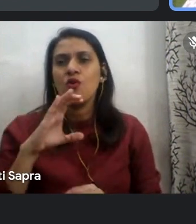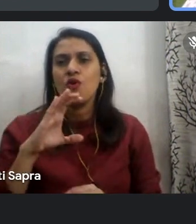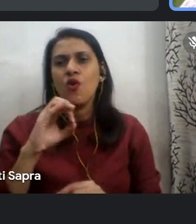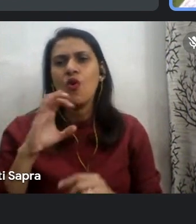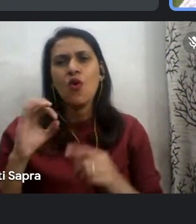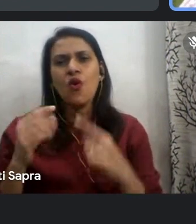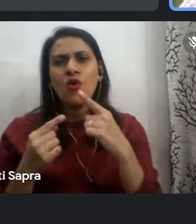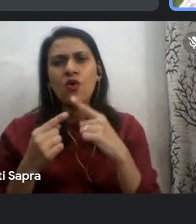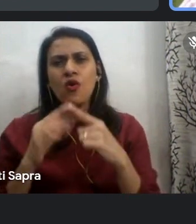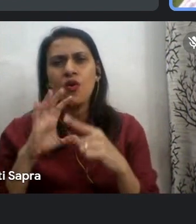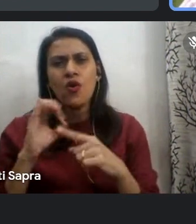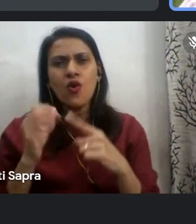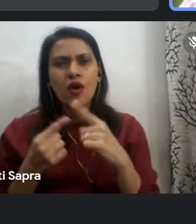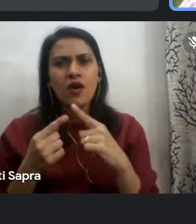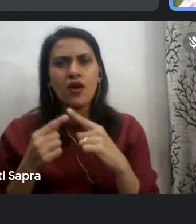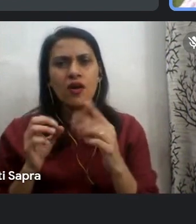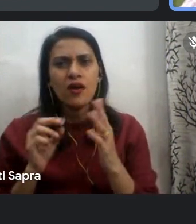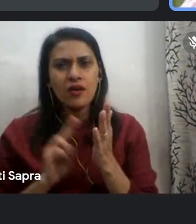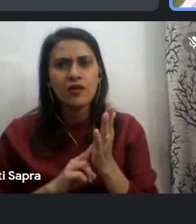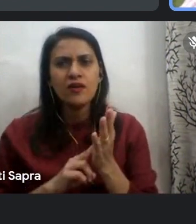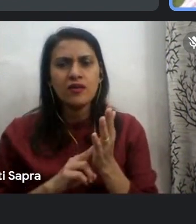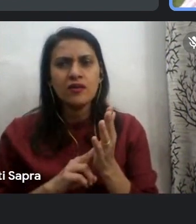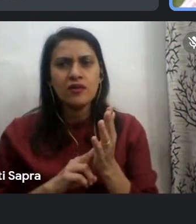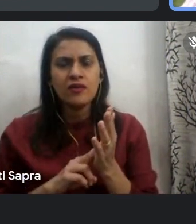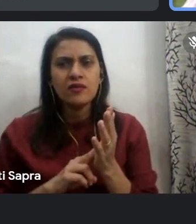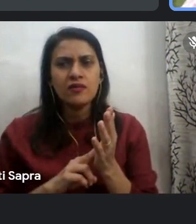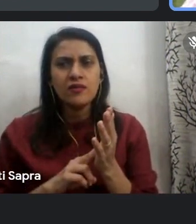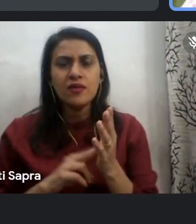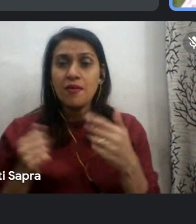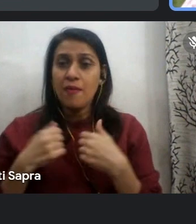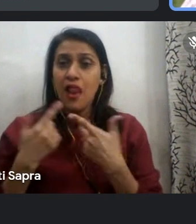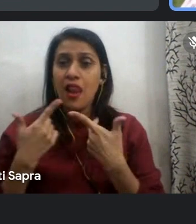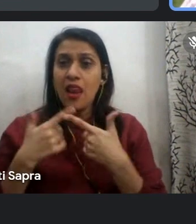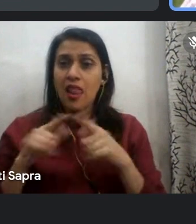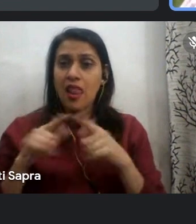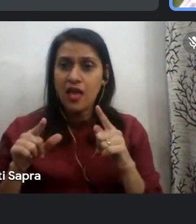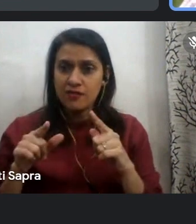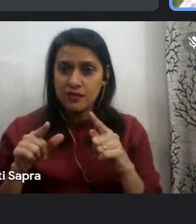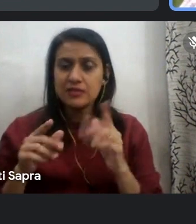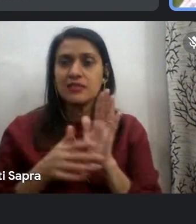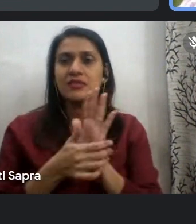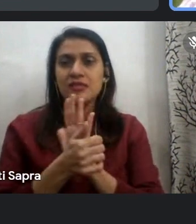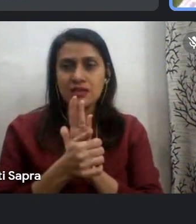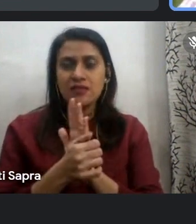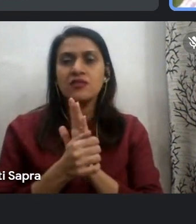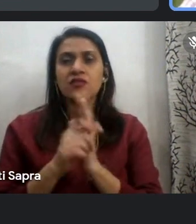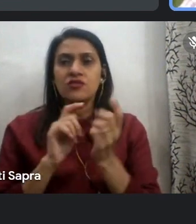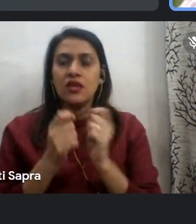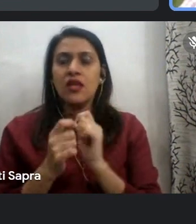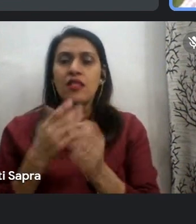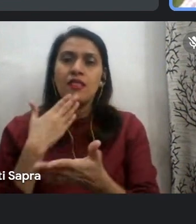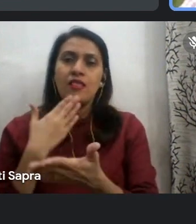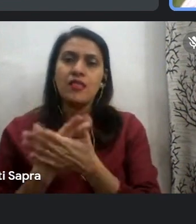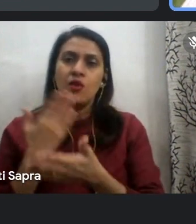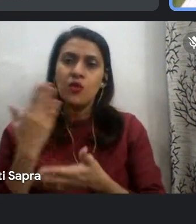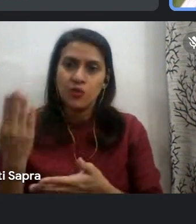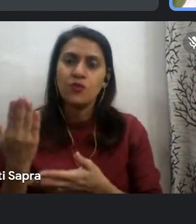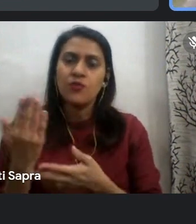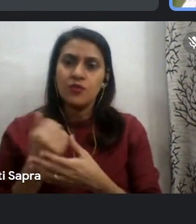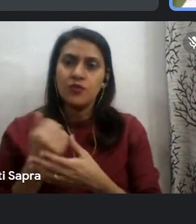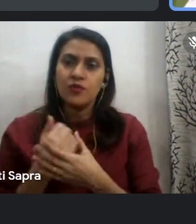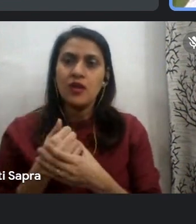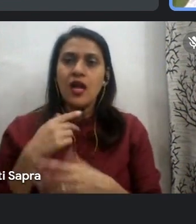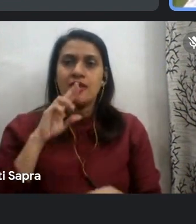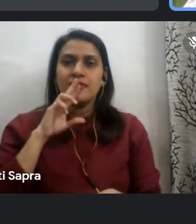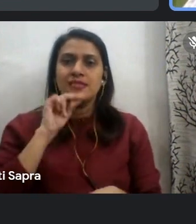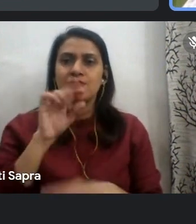age intervention on with my language skills. I really am grateful because I can speak